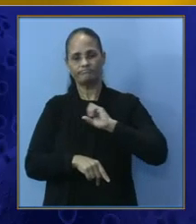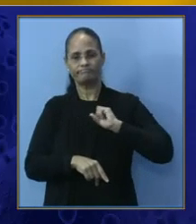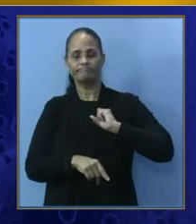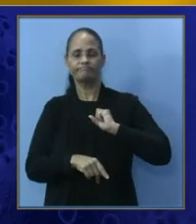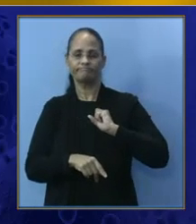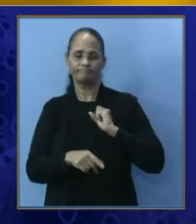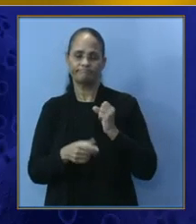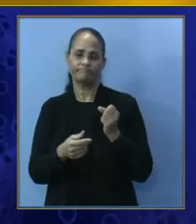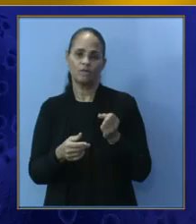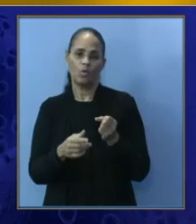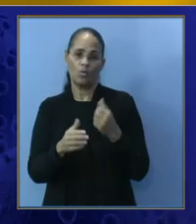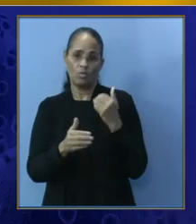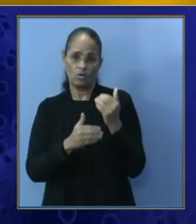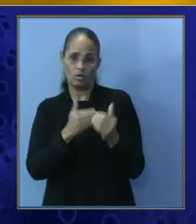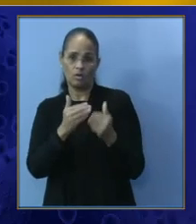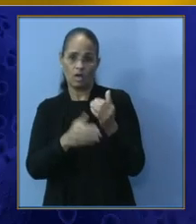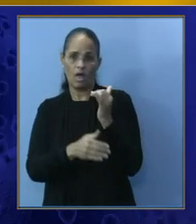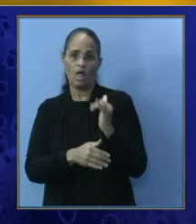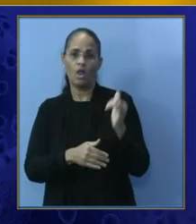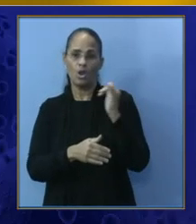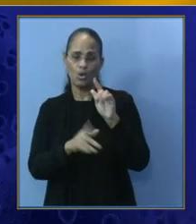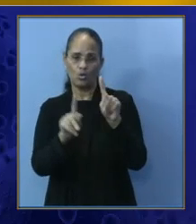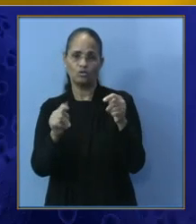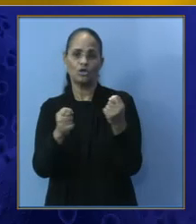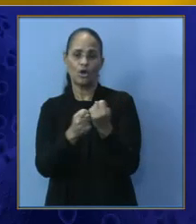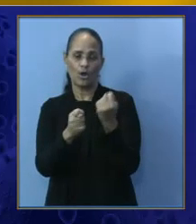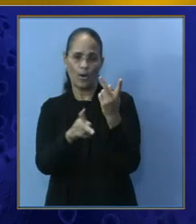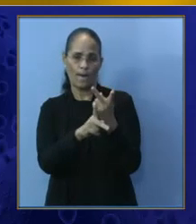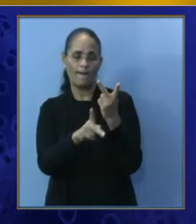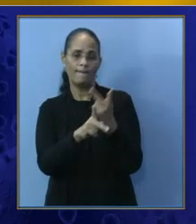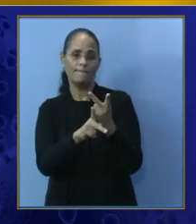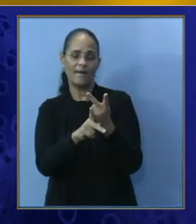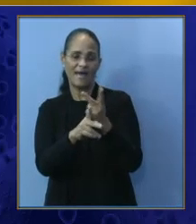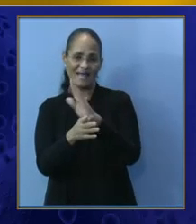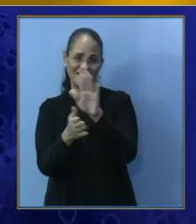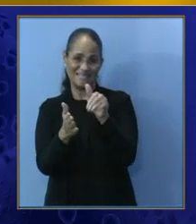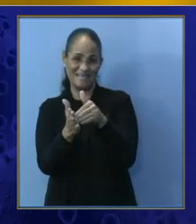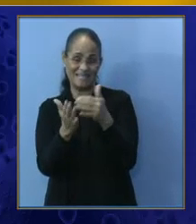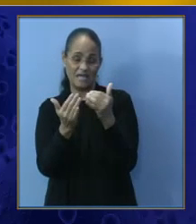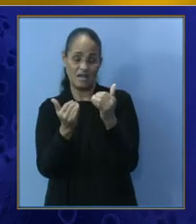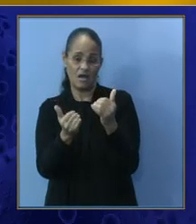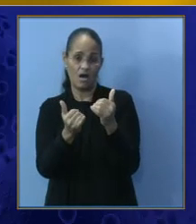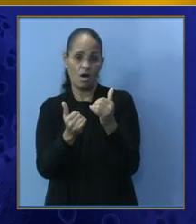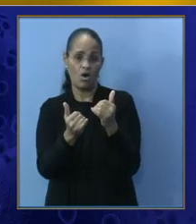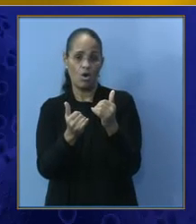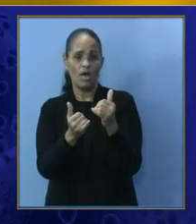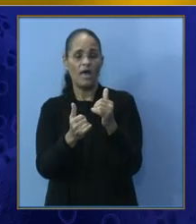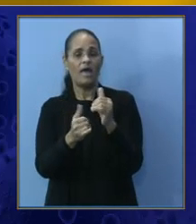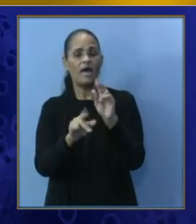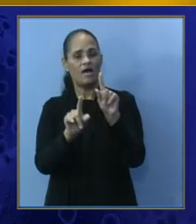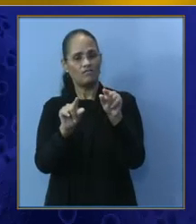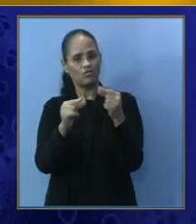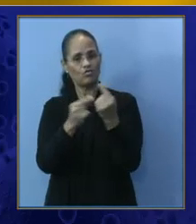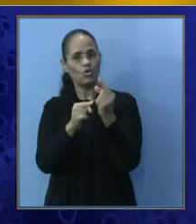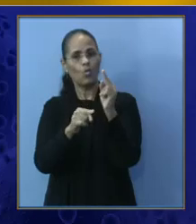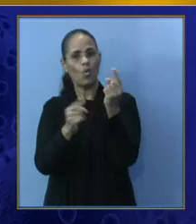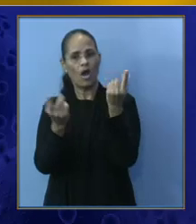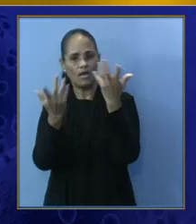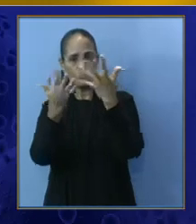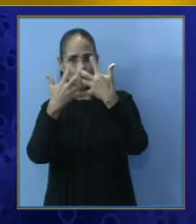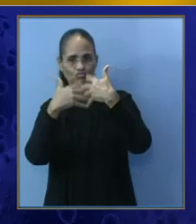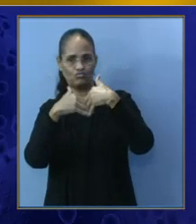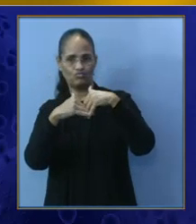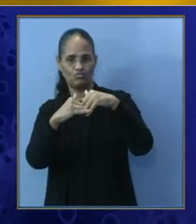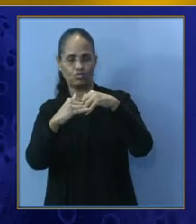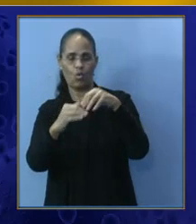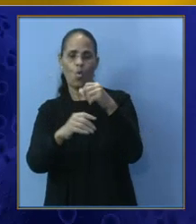facilities. We will continue administering vaccines at the vaccination center to those who match Group 1A and Group 1B profiles